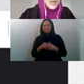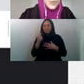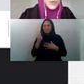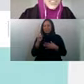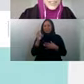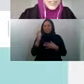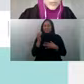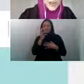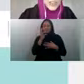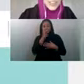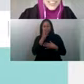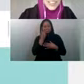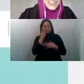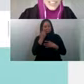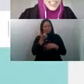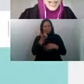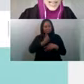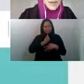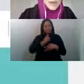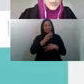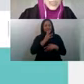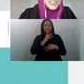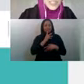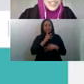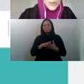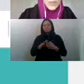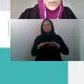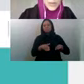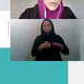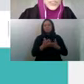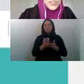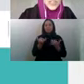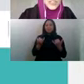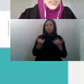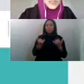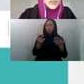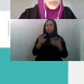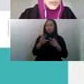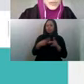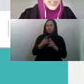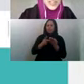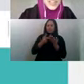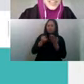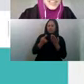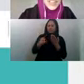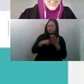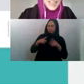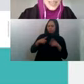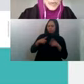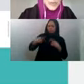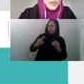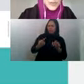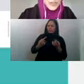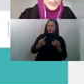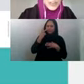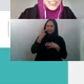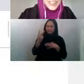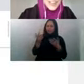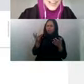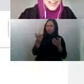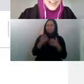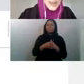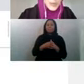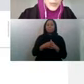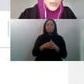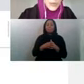Now, what kind of projects have we seen? I want to showcase just a few. When we first started,